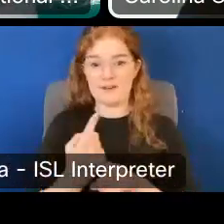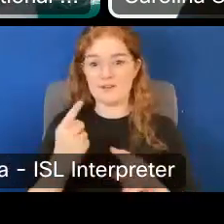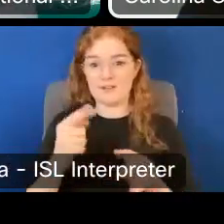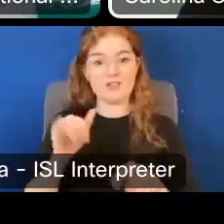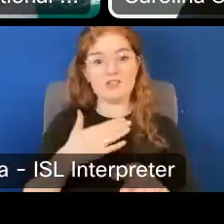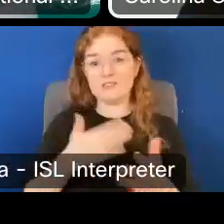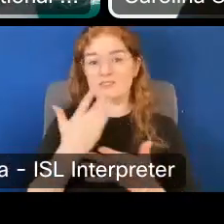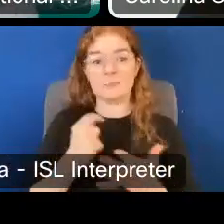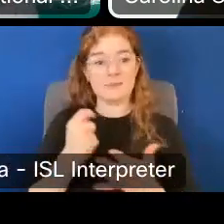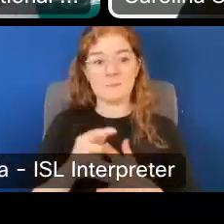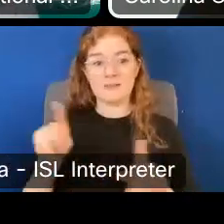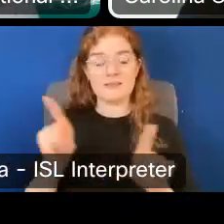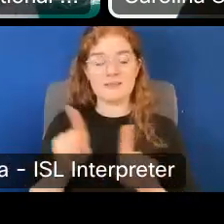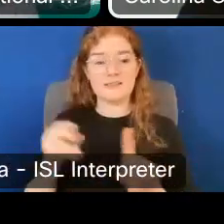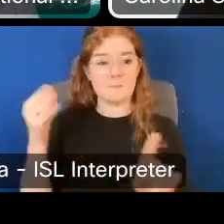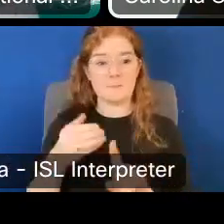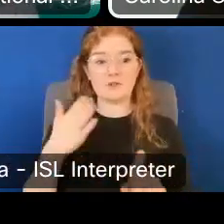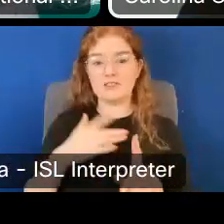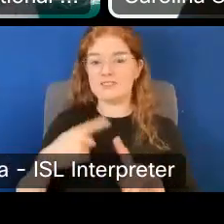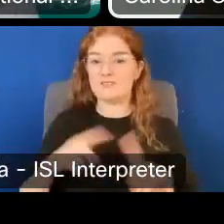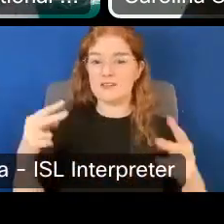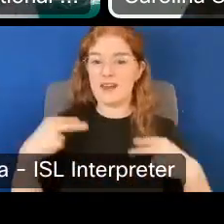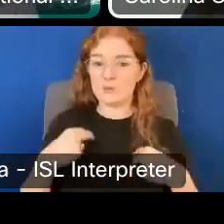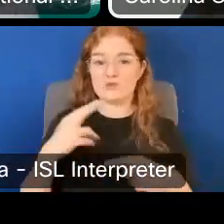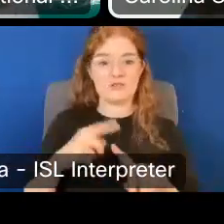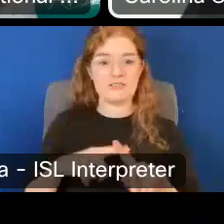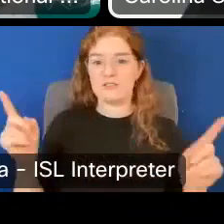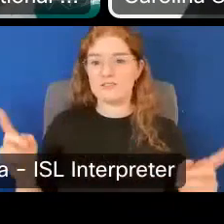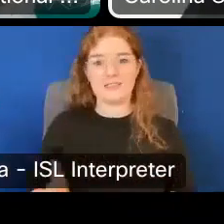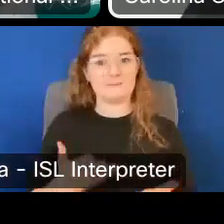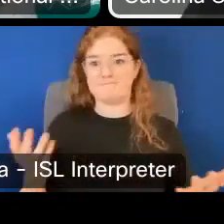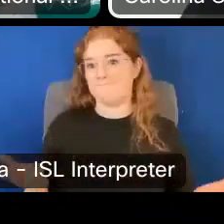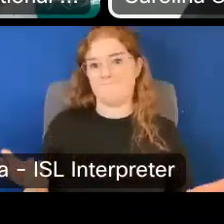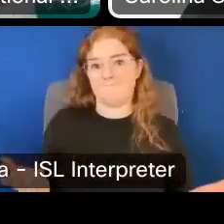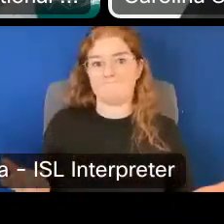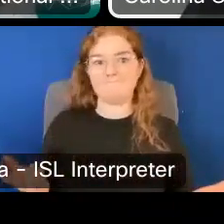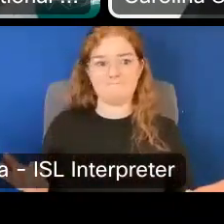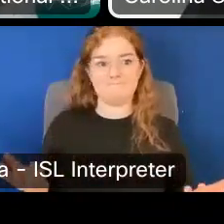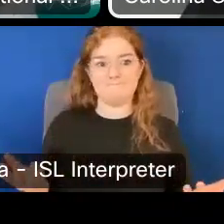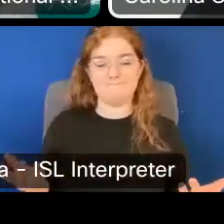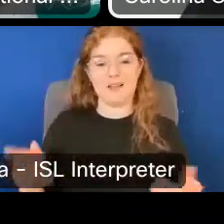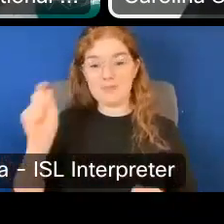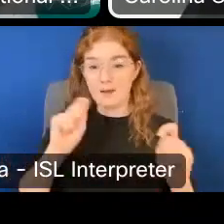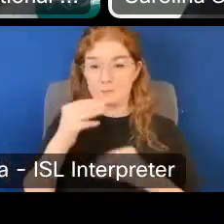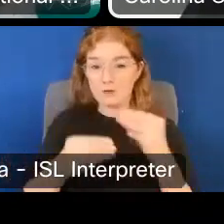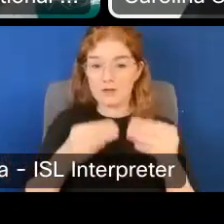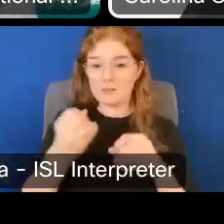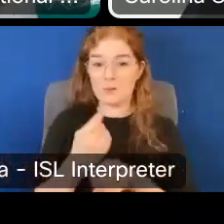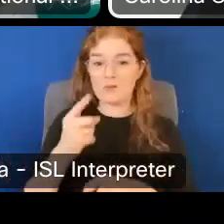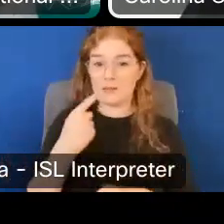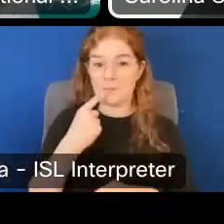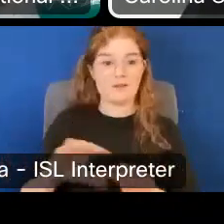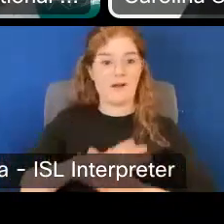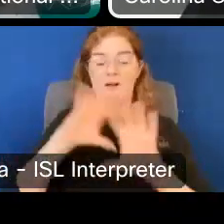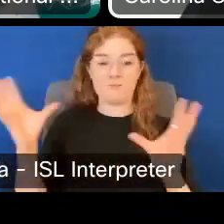the same approach with different language or different different thought process around it, but it's all